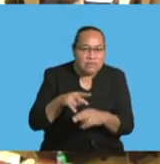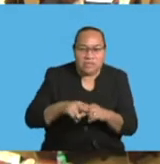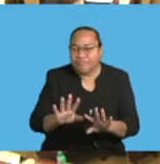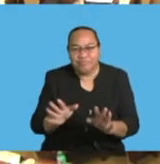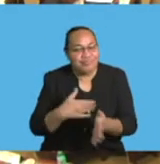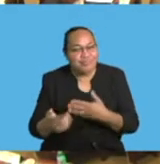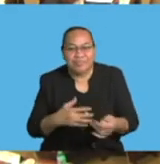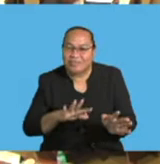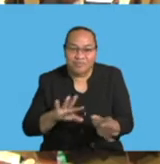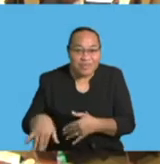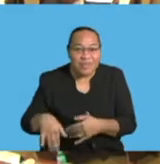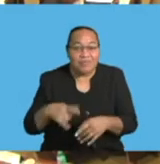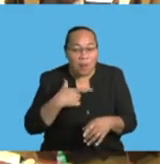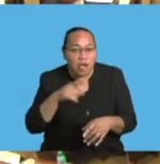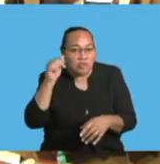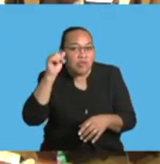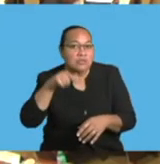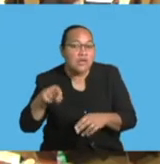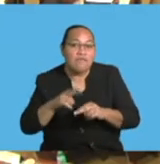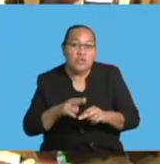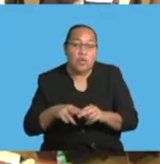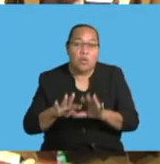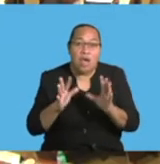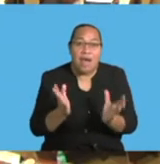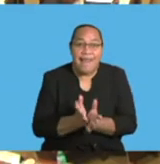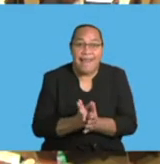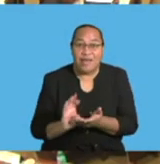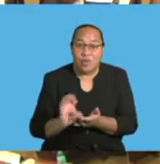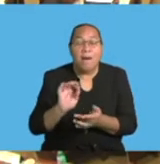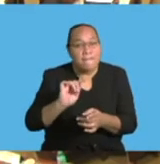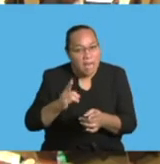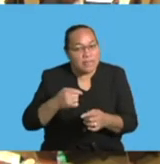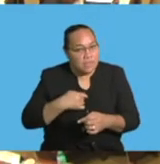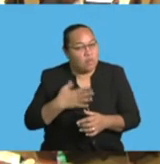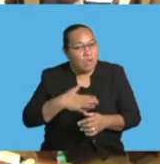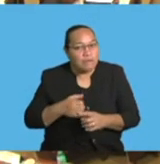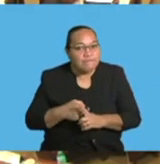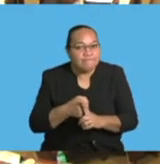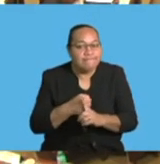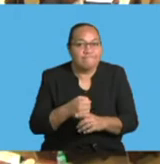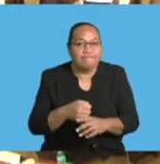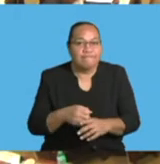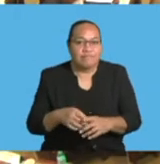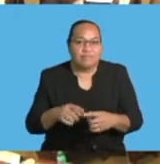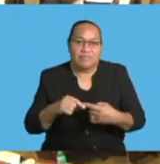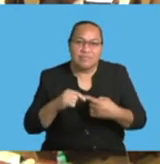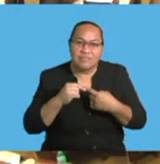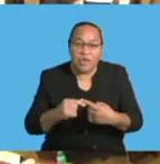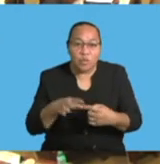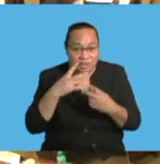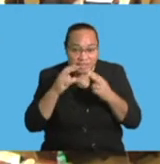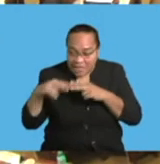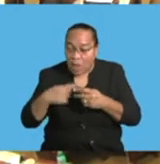about the world economy, but as we know, and I'd like to just reiterate the point and preempt it perhaps, is that we see our major